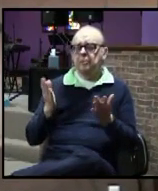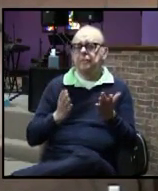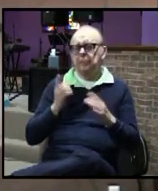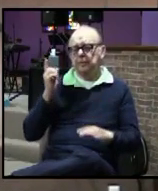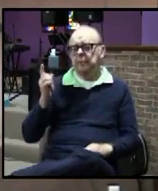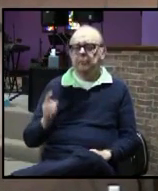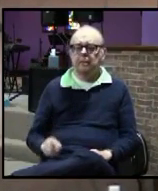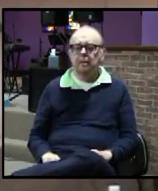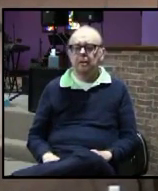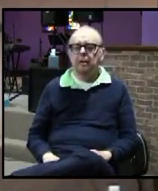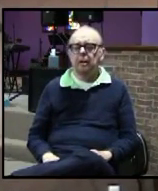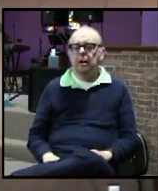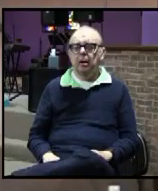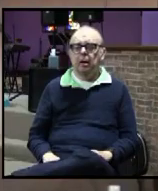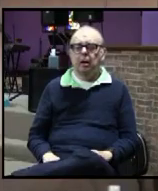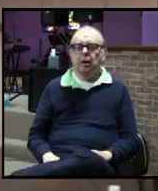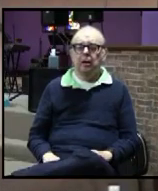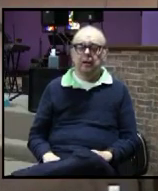Serve.